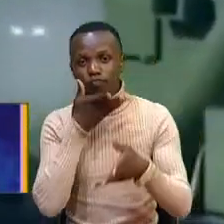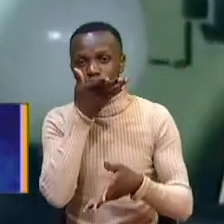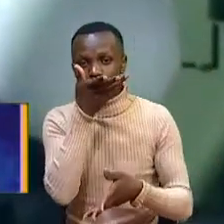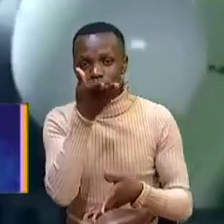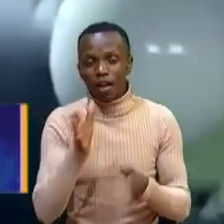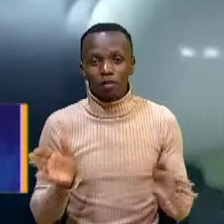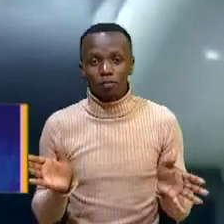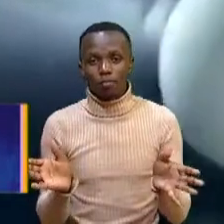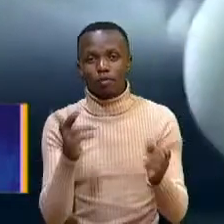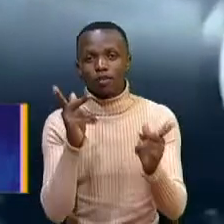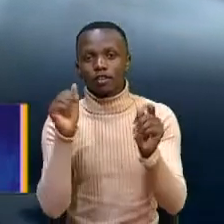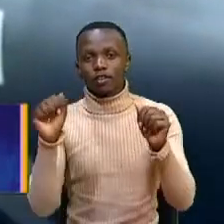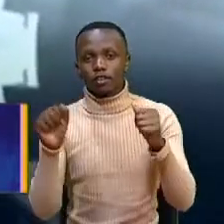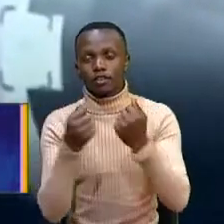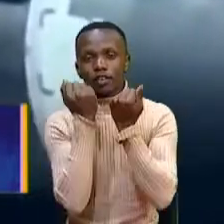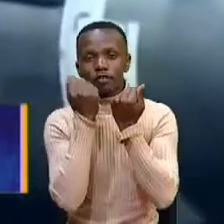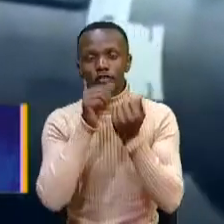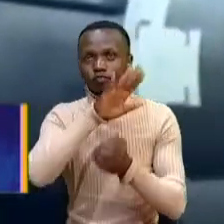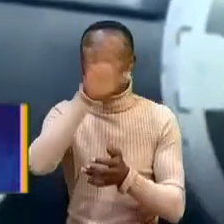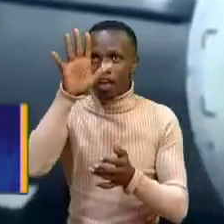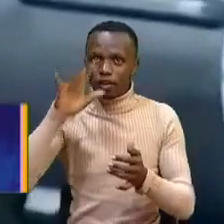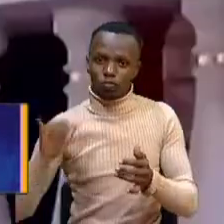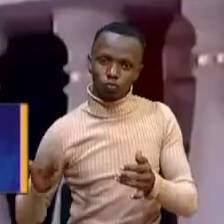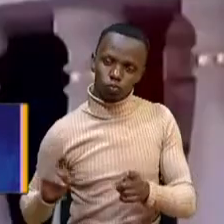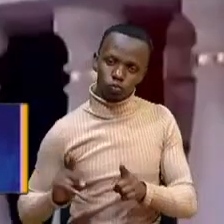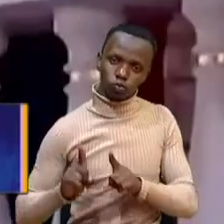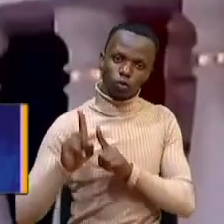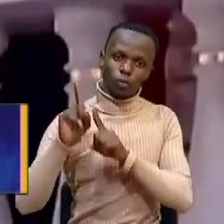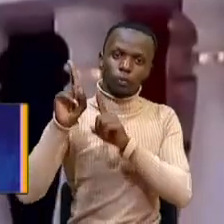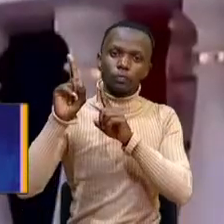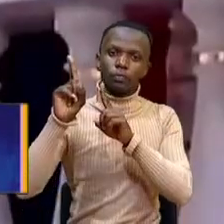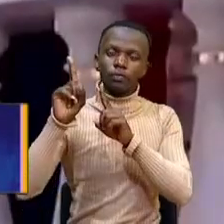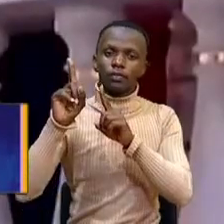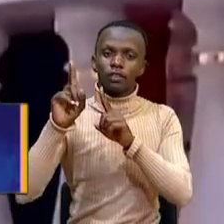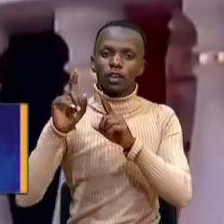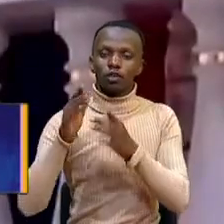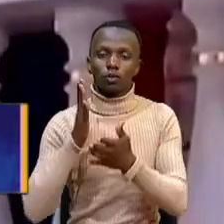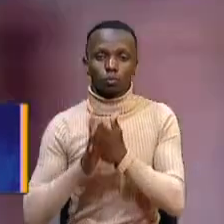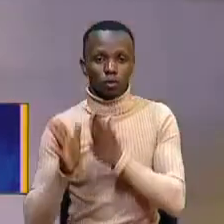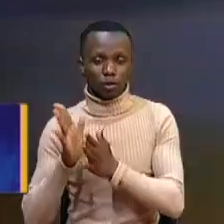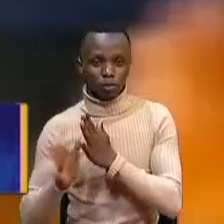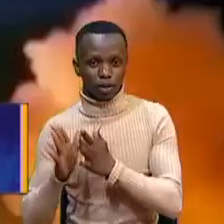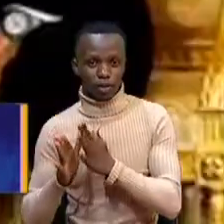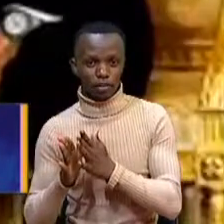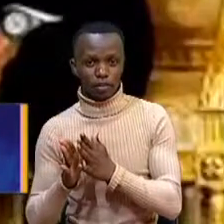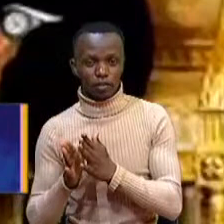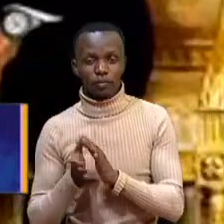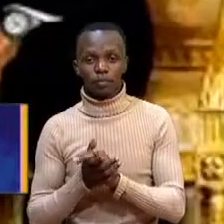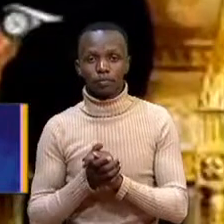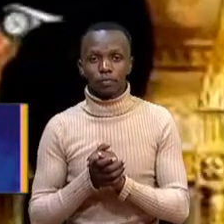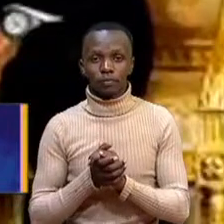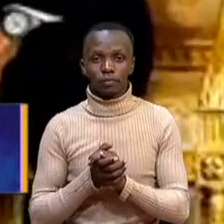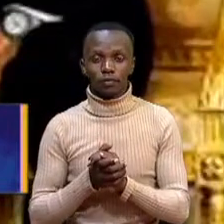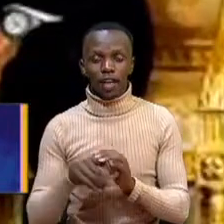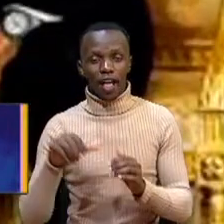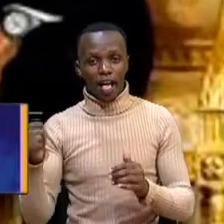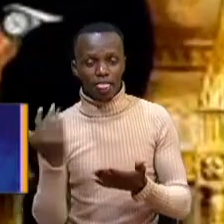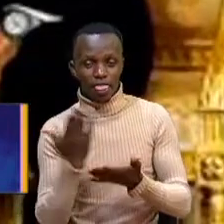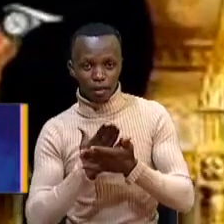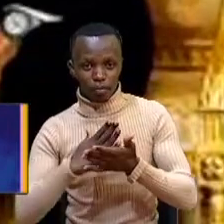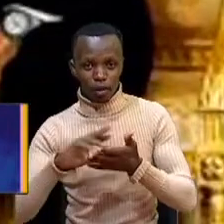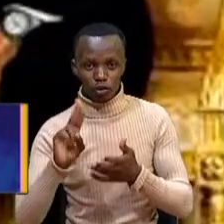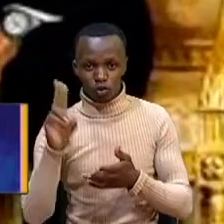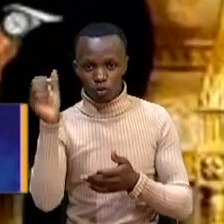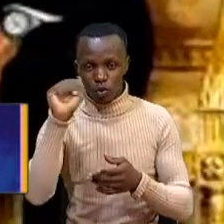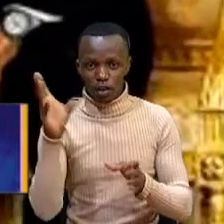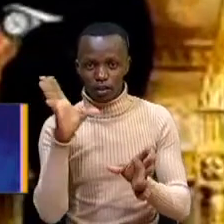ensure the safety of aircraft and ships and to prepare for contingencies. On the other hand, U.S.